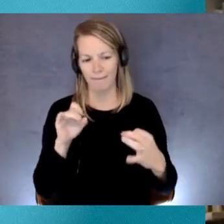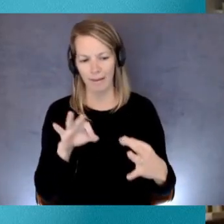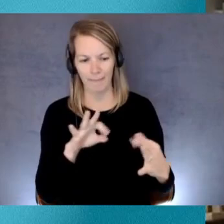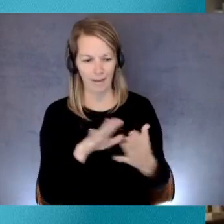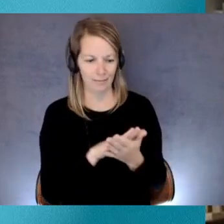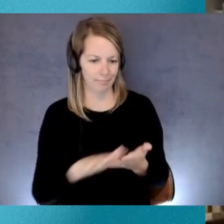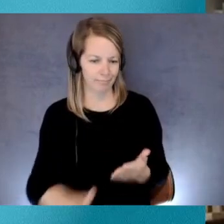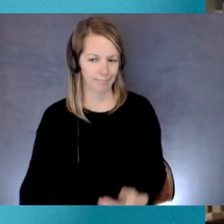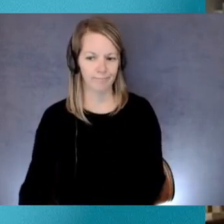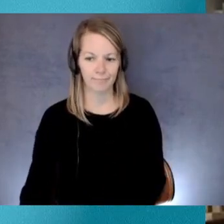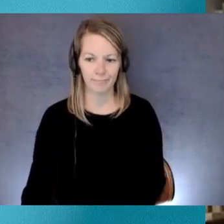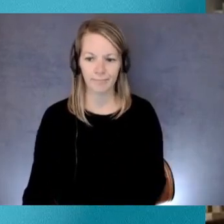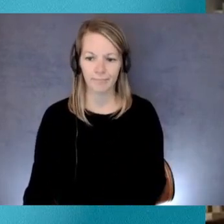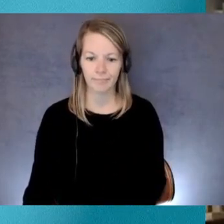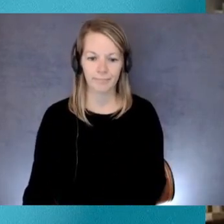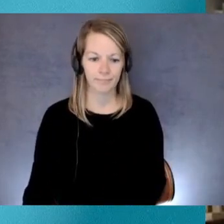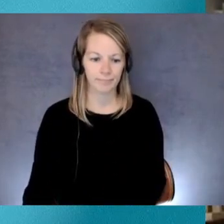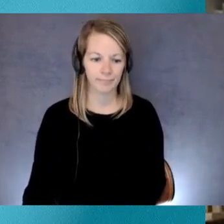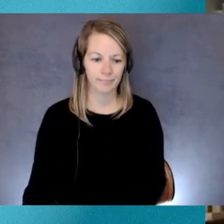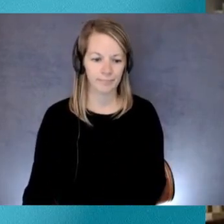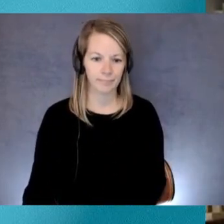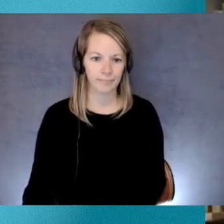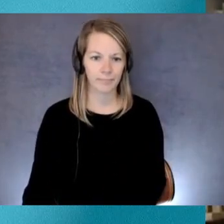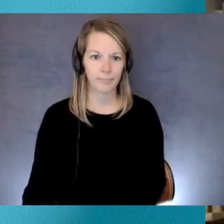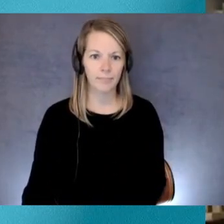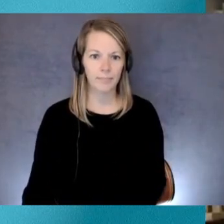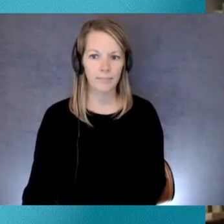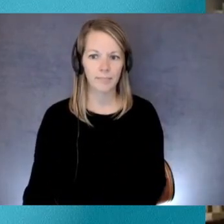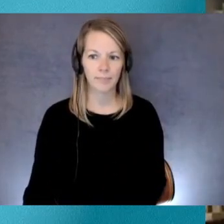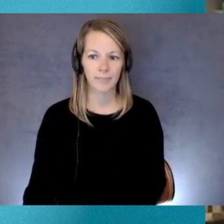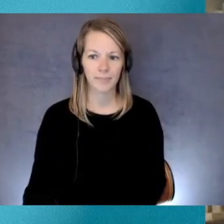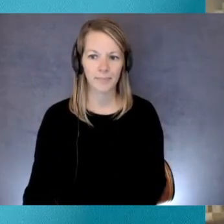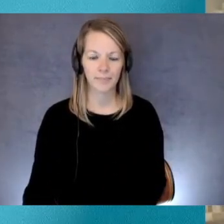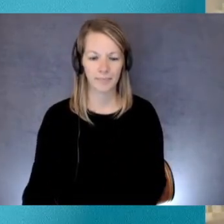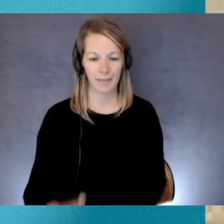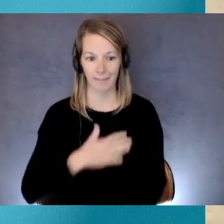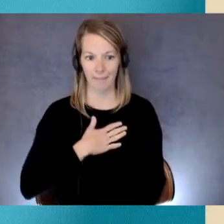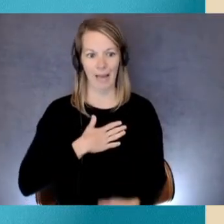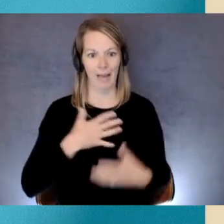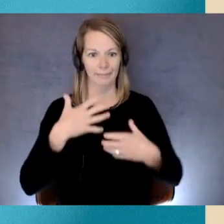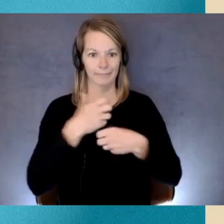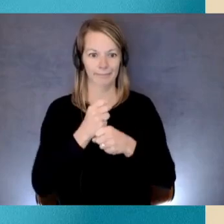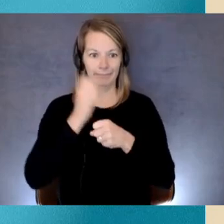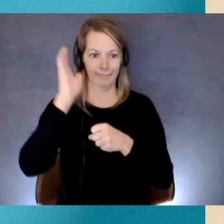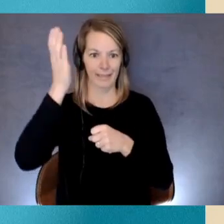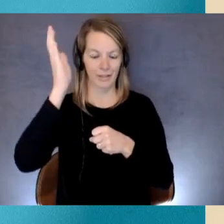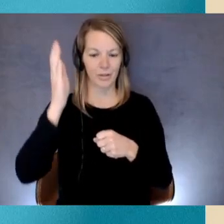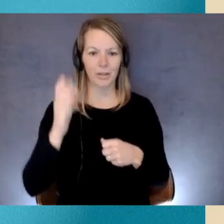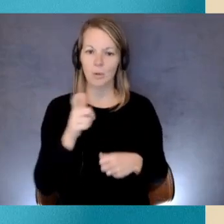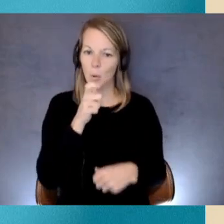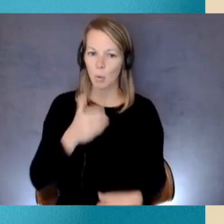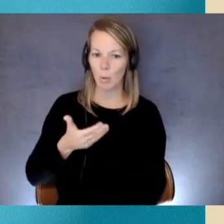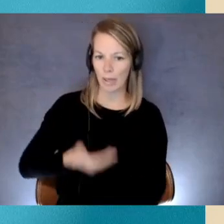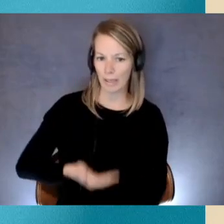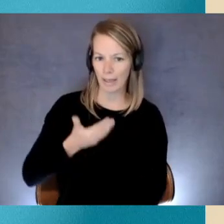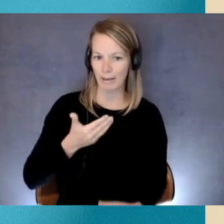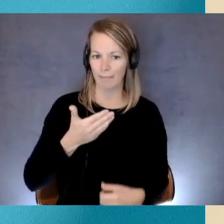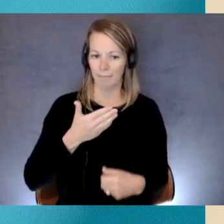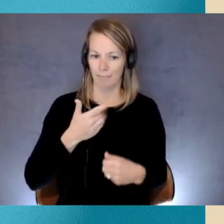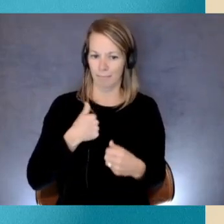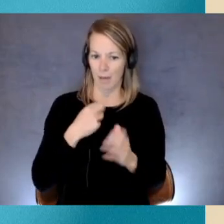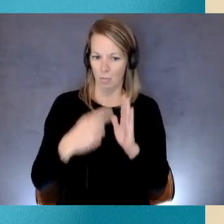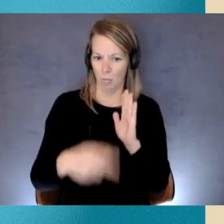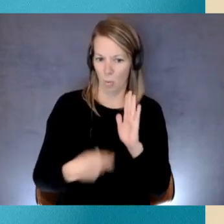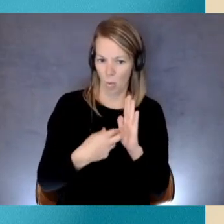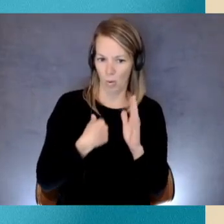gone on. Right, so this is my my elevator pitch. First, I thought you'd tell you kind of who I am and what I do so that you get a feel